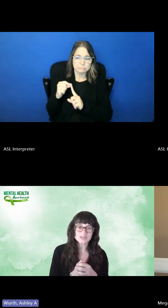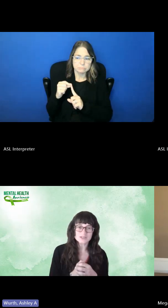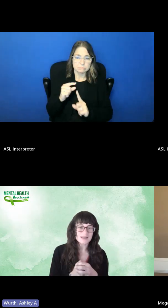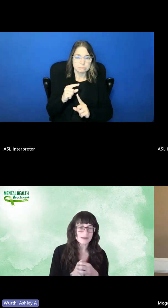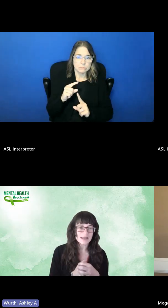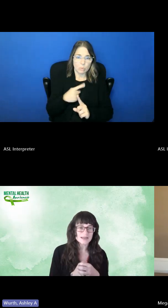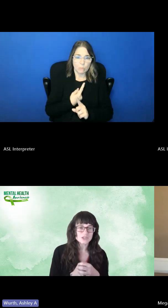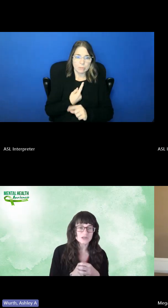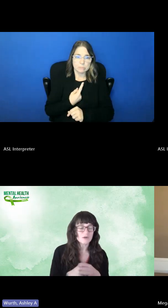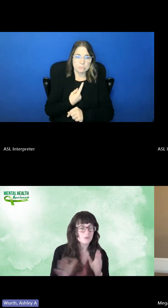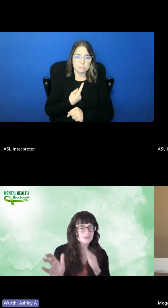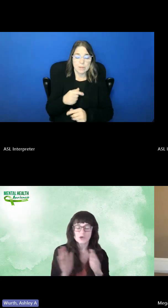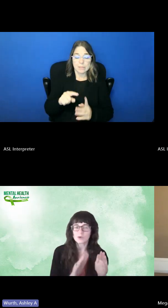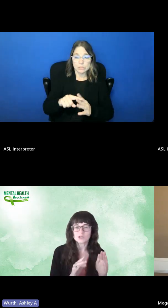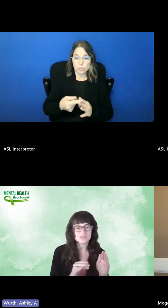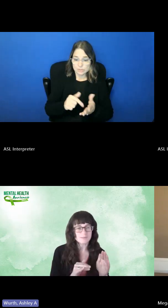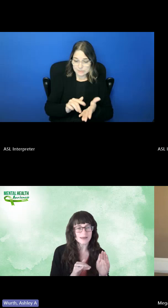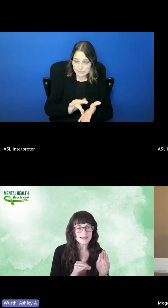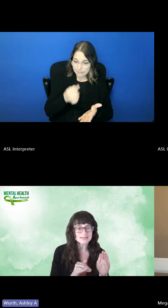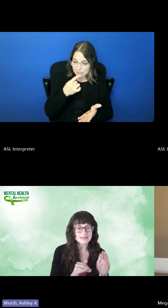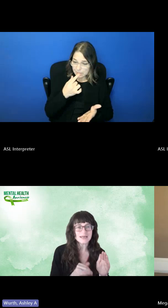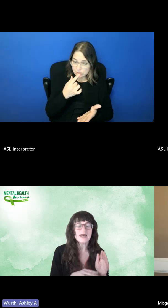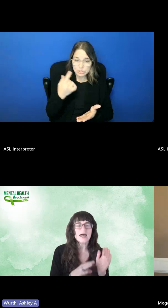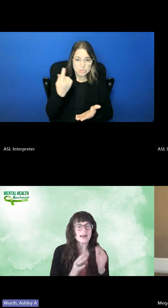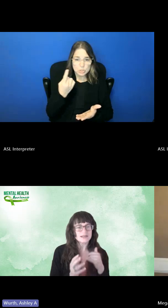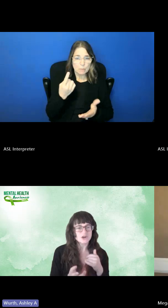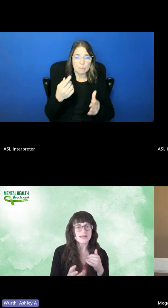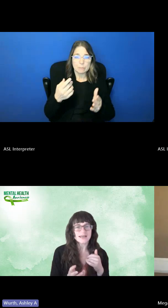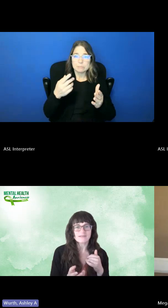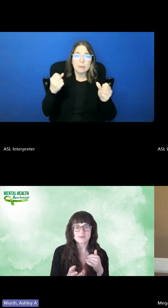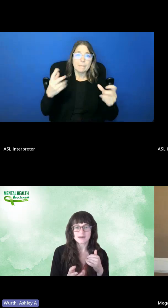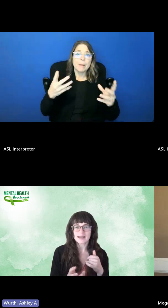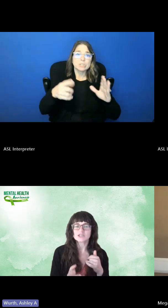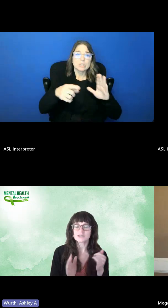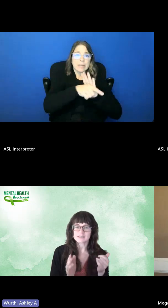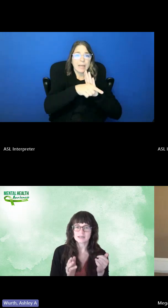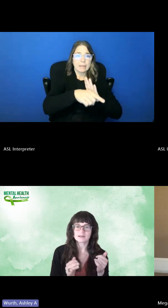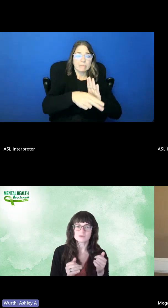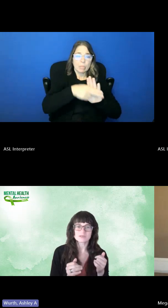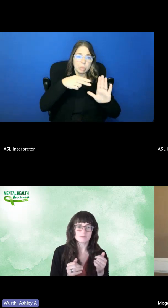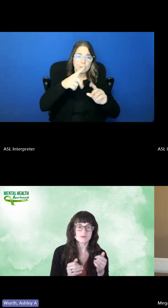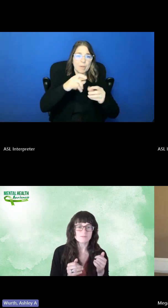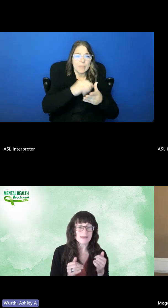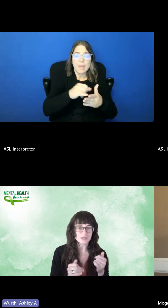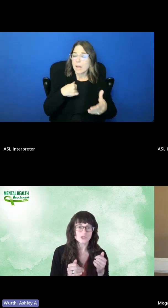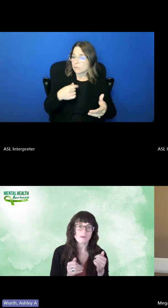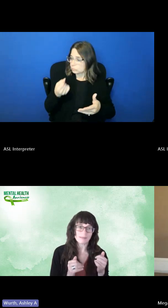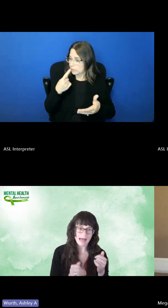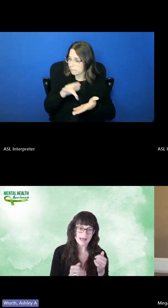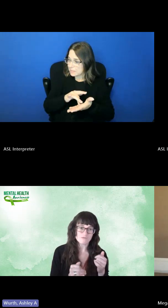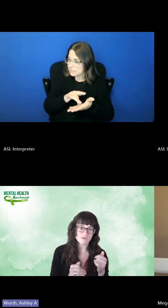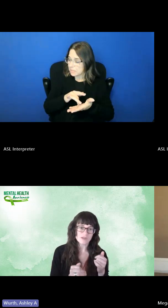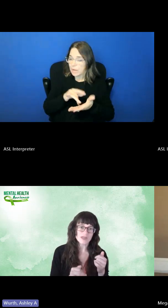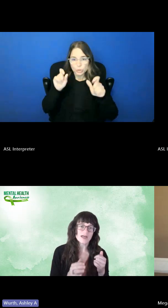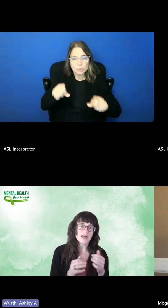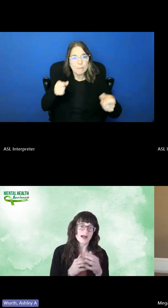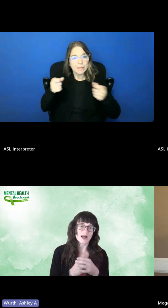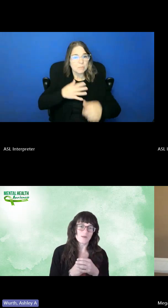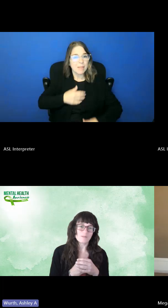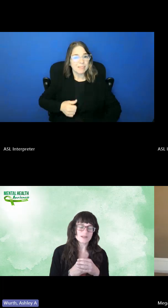lot of ways, that when I started taking medication, there was so much stigma against it. And I started taking this medication and suddenly was able to manage